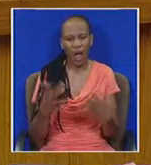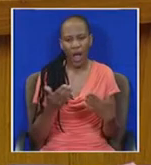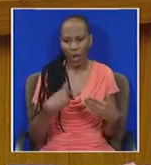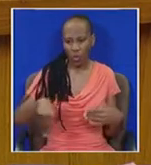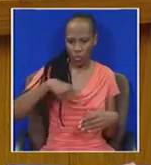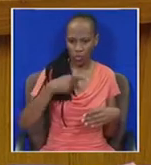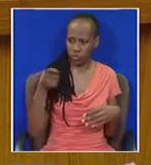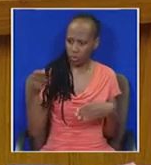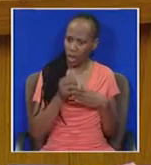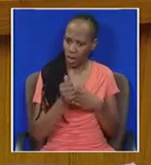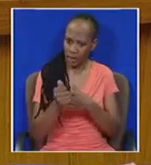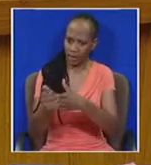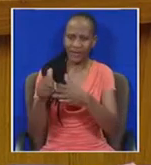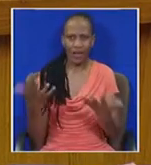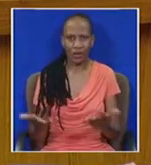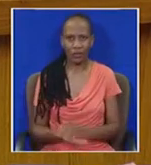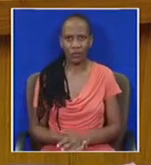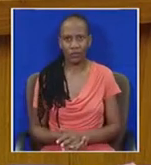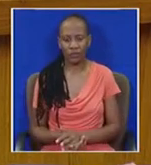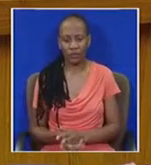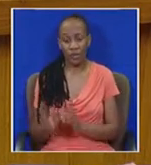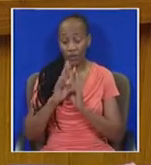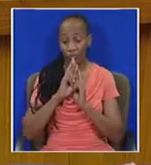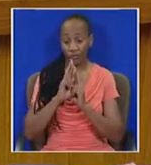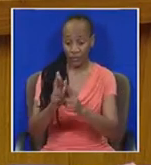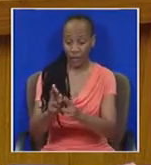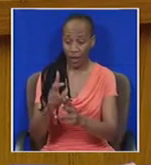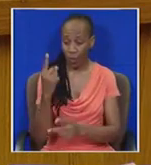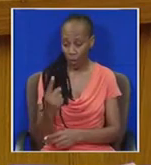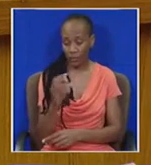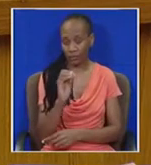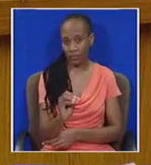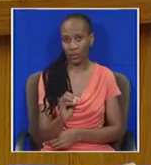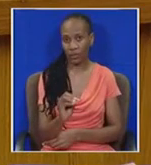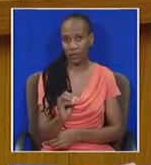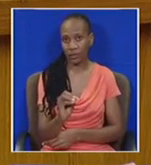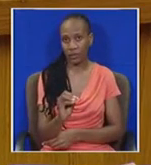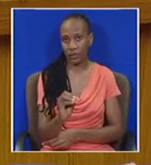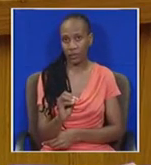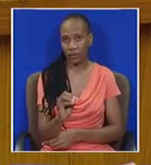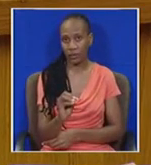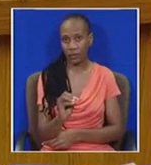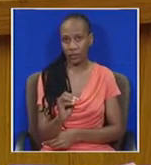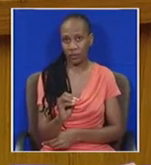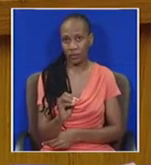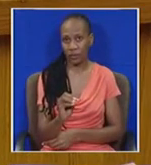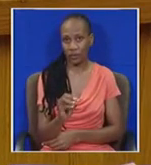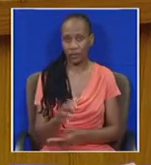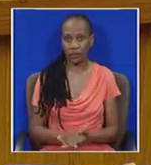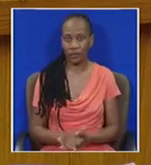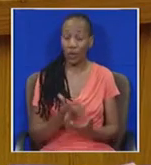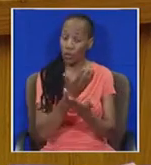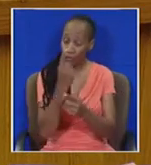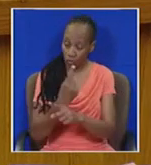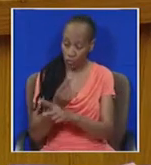there? The answer to what most reasonable, decent, and blessed people always